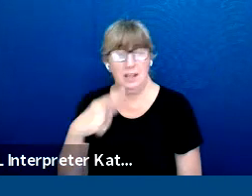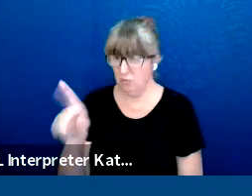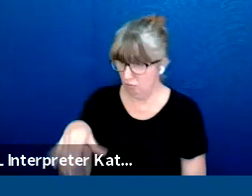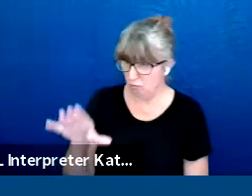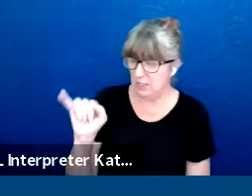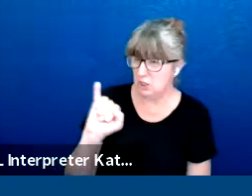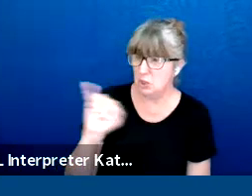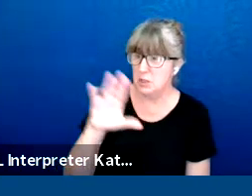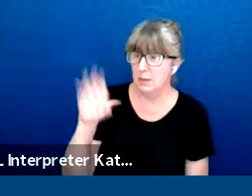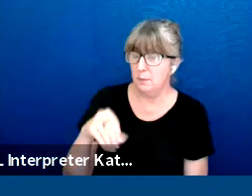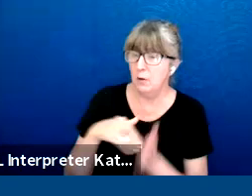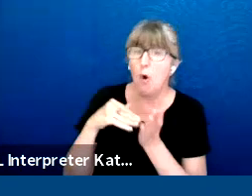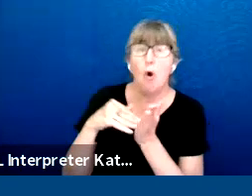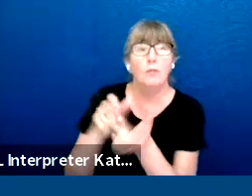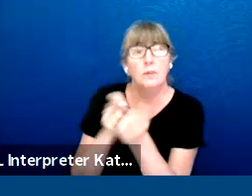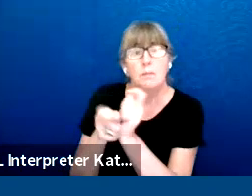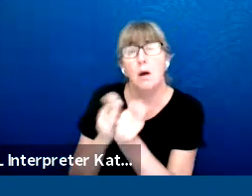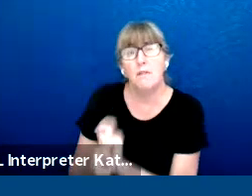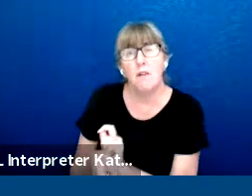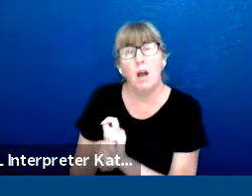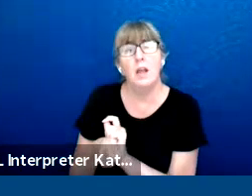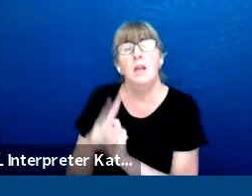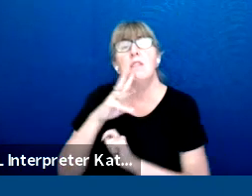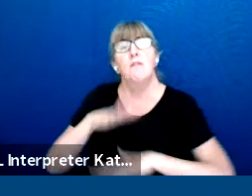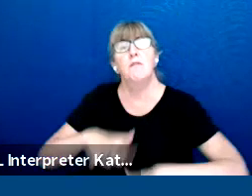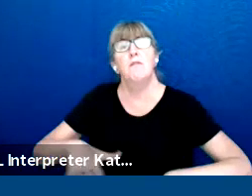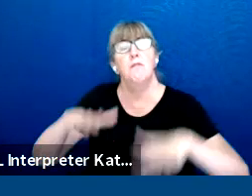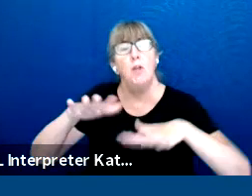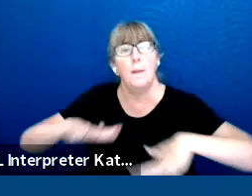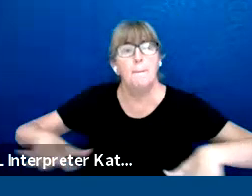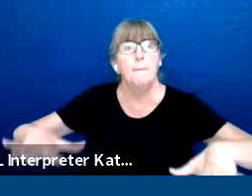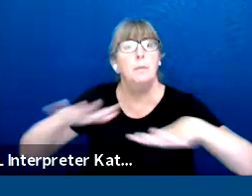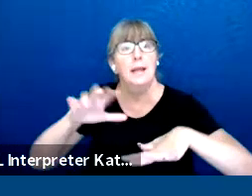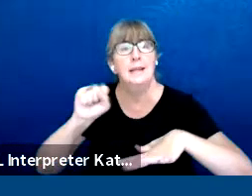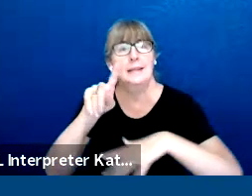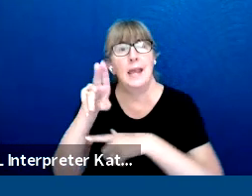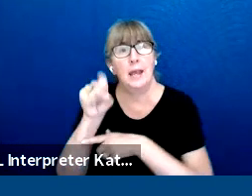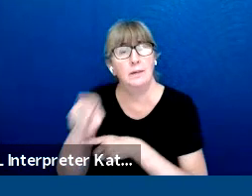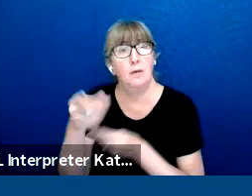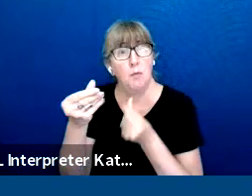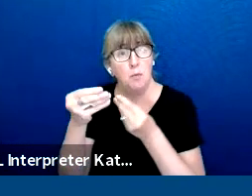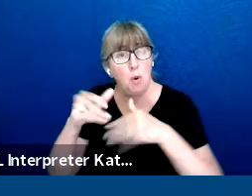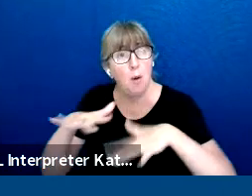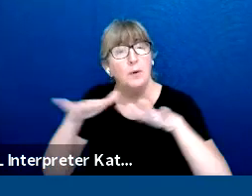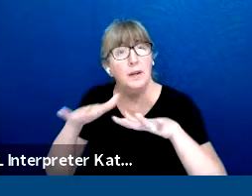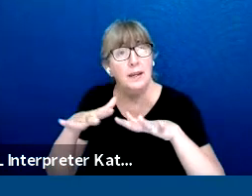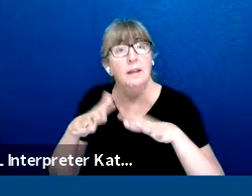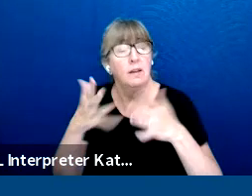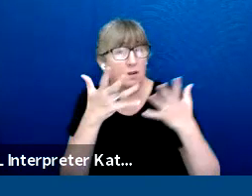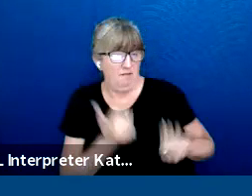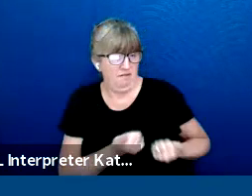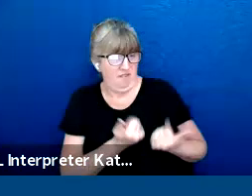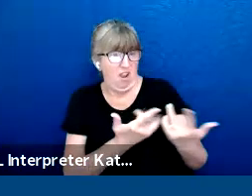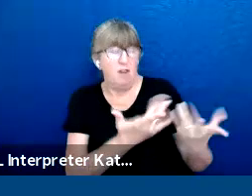companies often modify the floodplain status of a property after a fire? This could inhibit the ability to sell